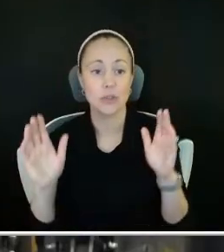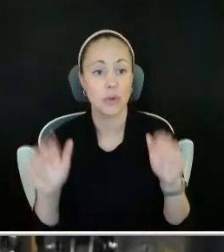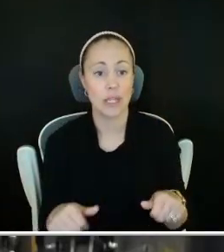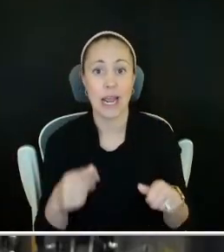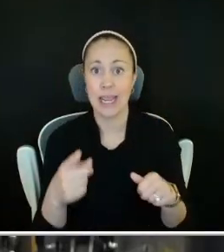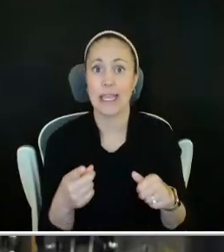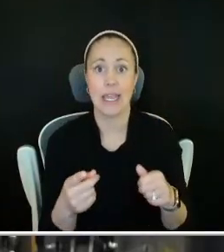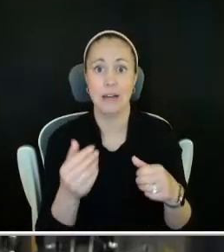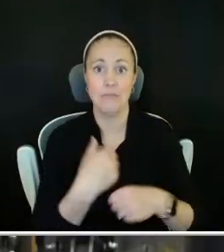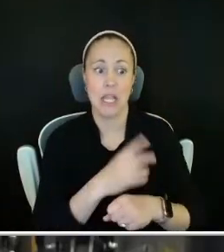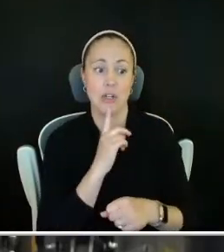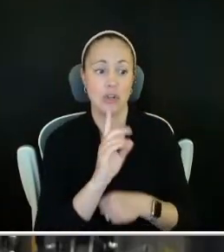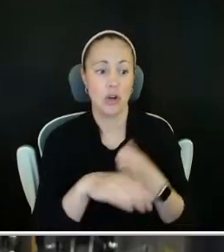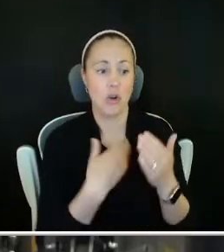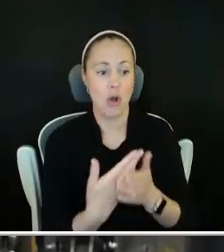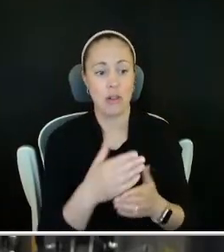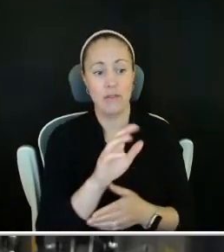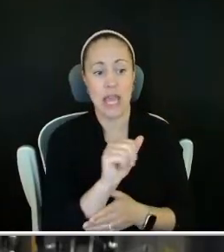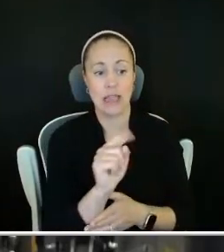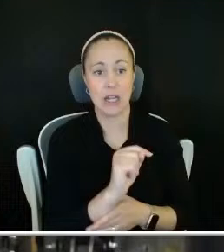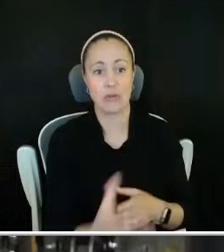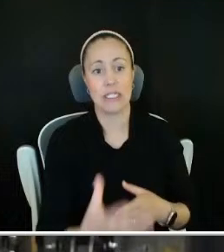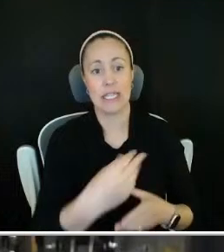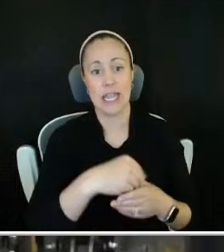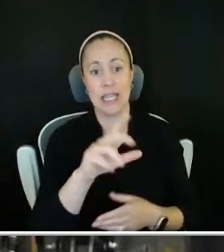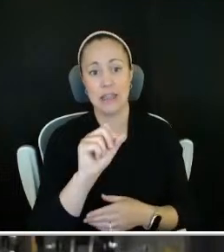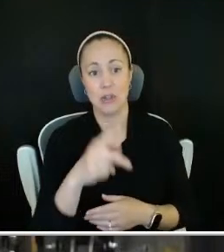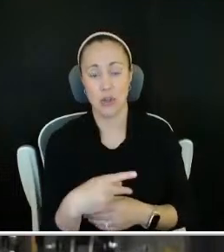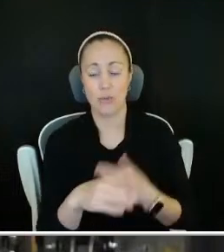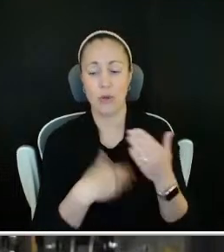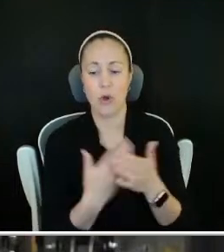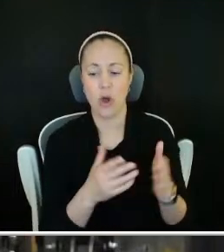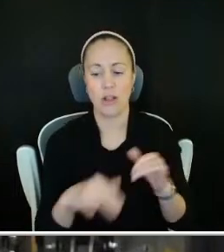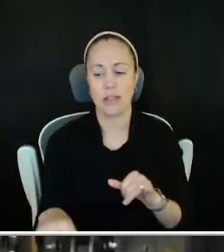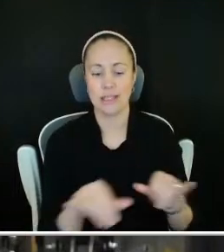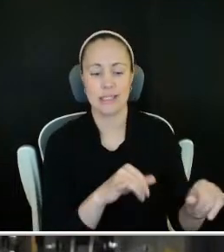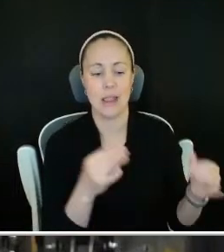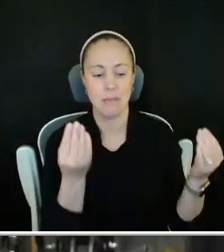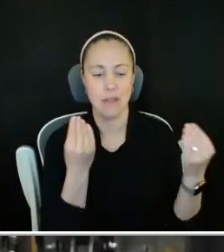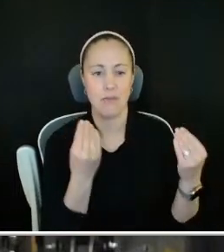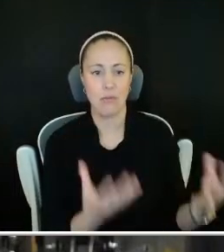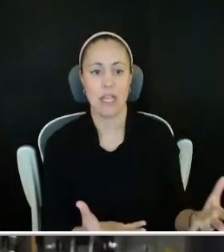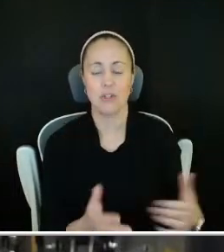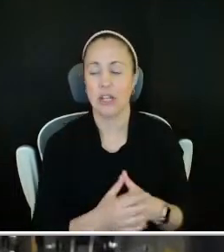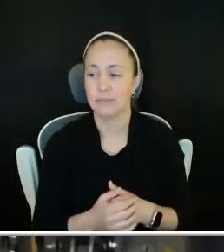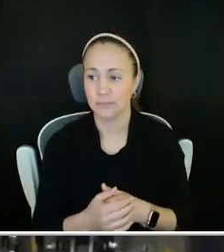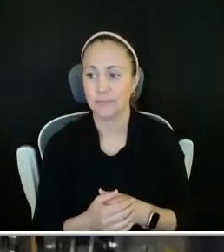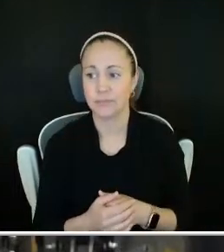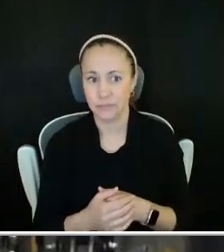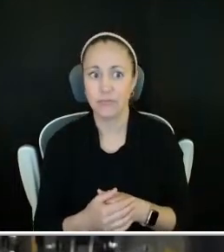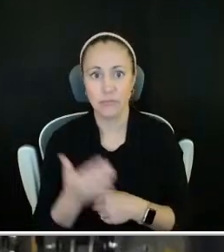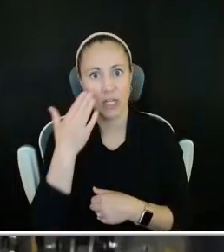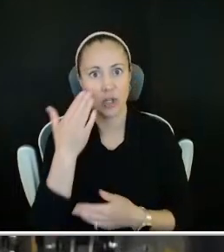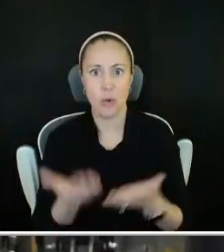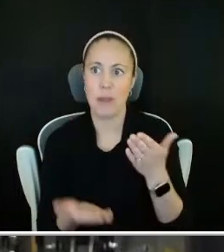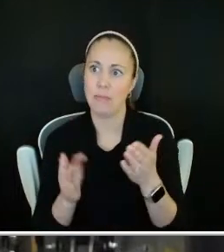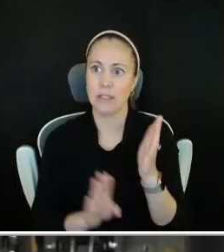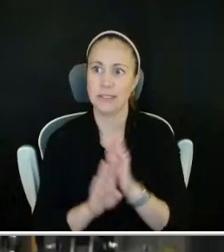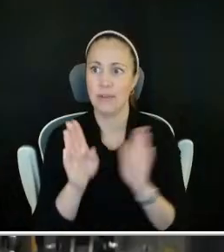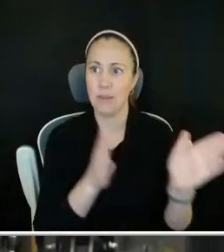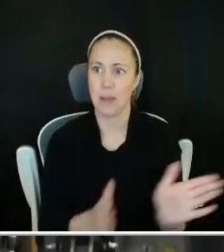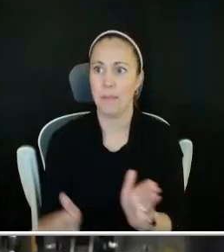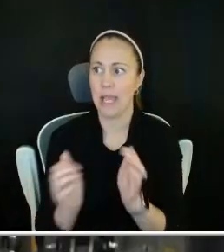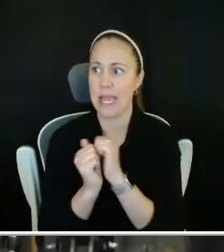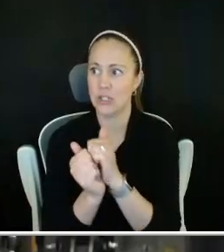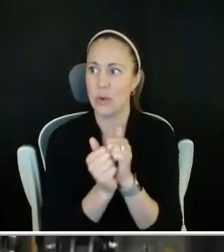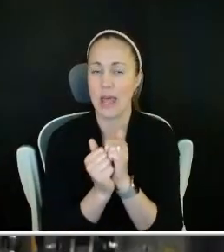athletic trainers and go, hey, I just saw so-and-so and here's my thoughts on it. Can you start working on this in rehab, or what do you think should be our